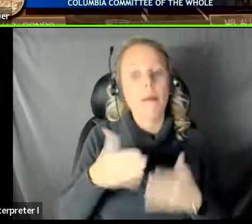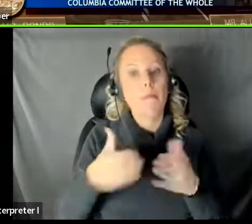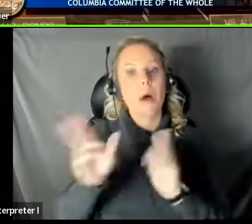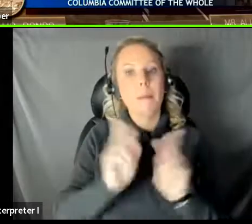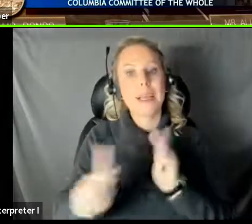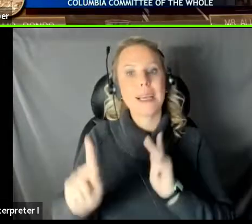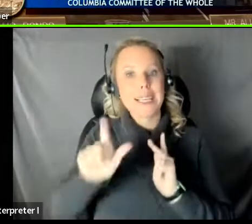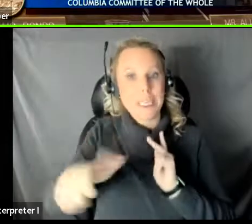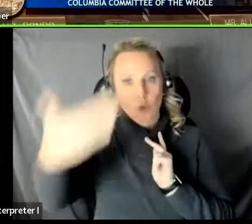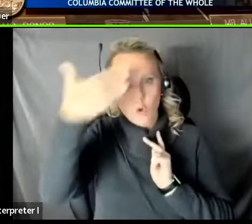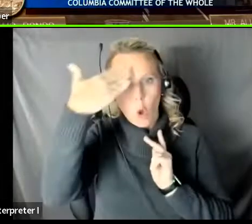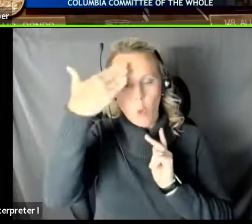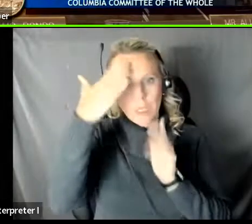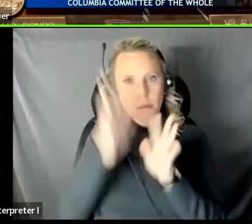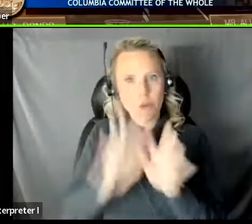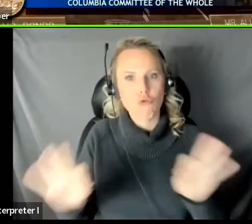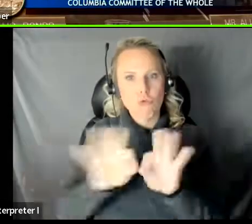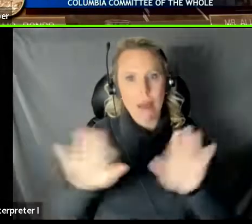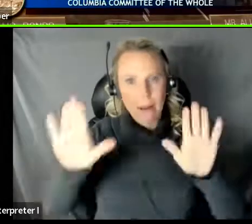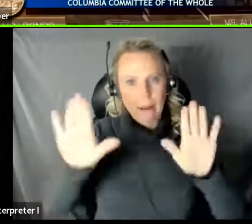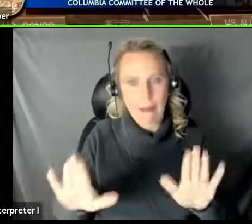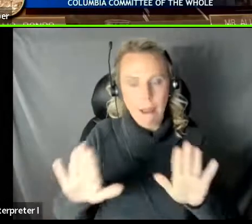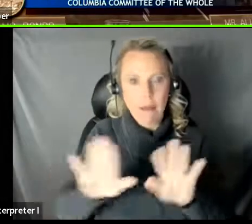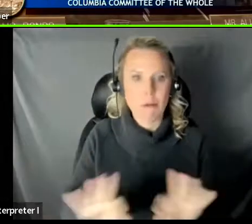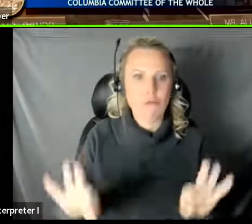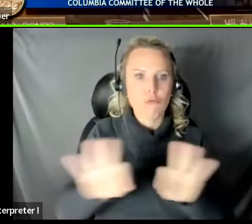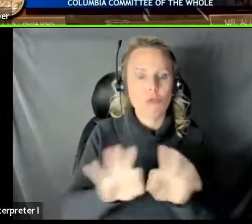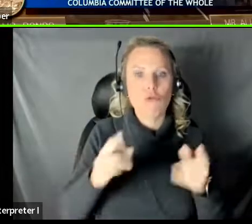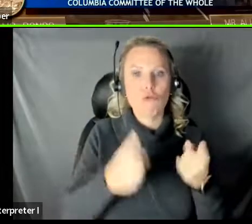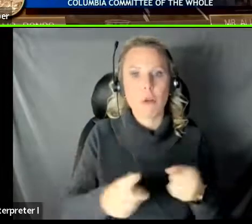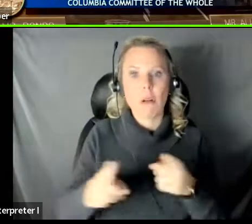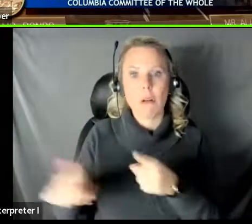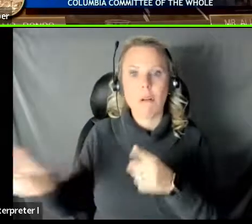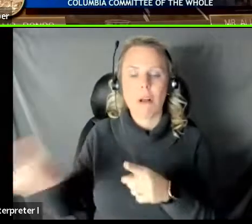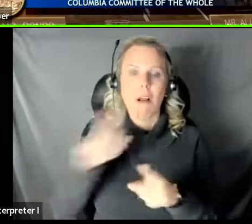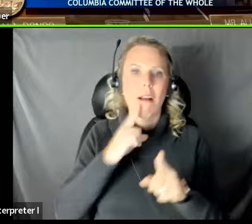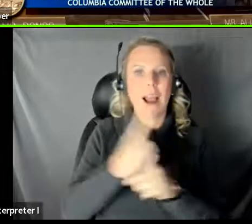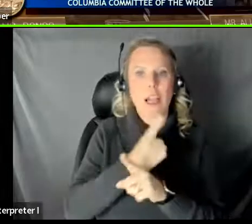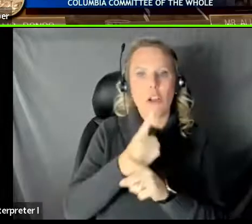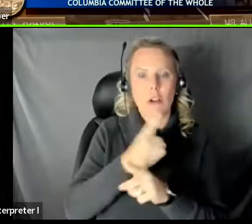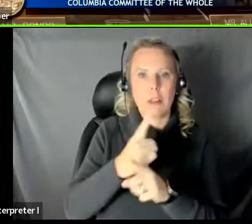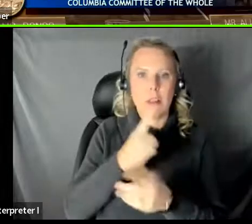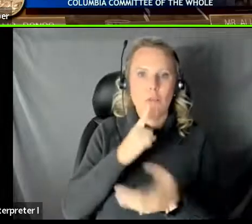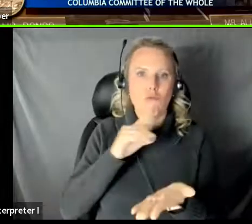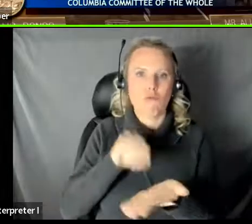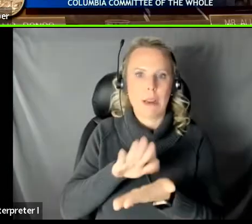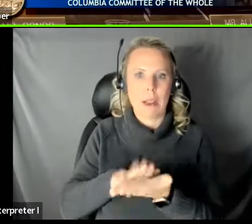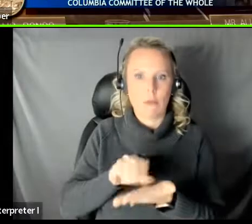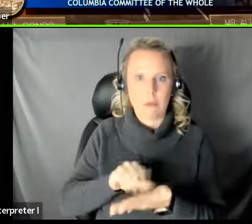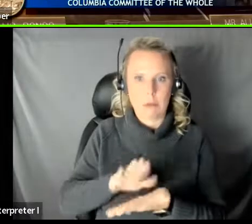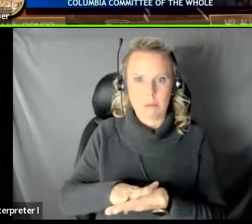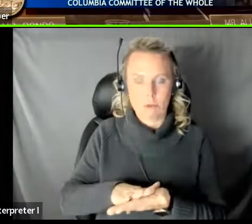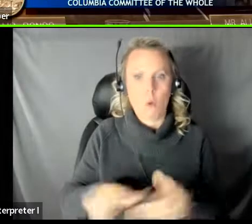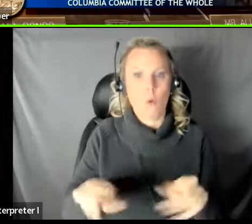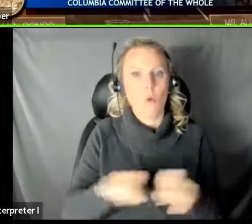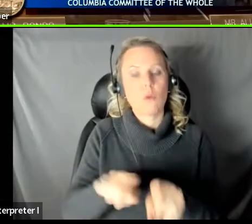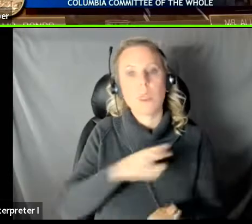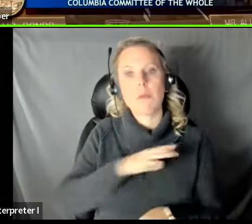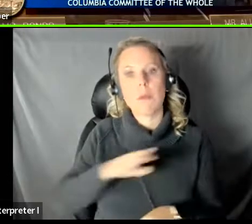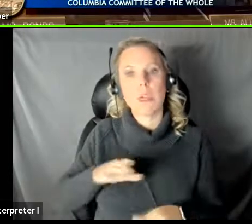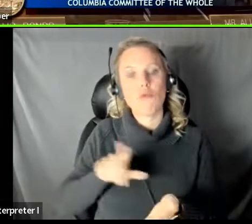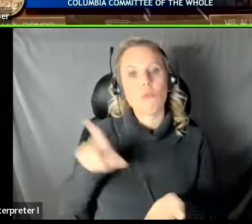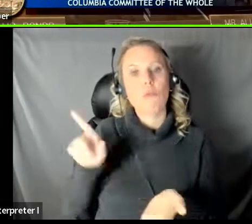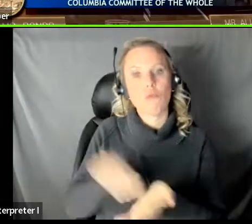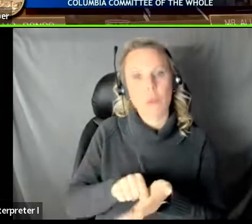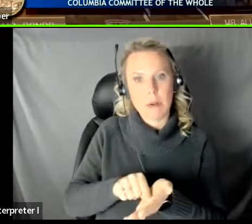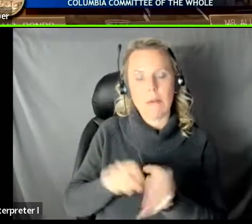can be great, and access to information can be critical in making sure the events of a day are accurately recounted. Second, the committee print allows for certain individuals